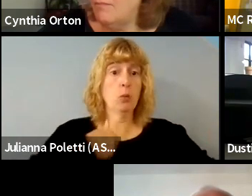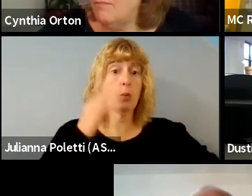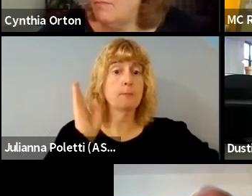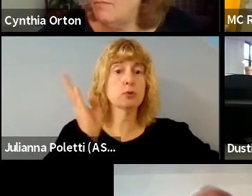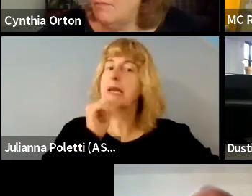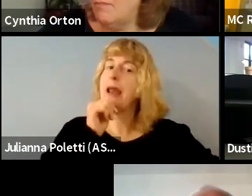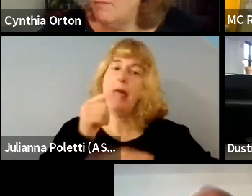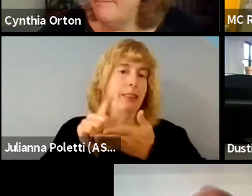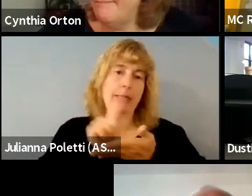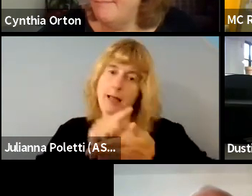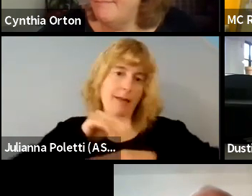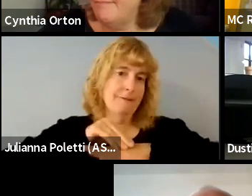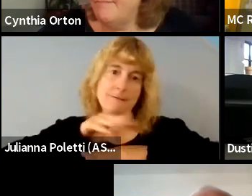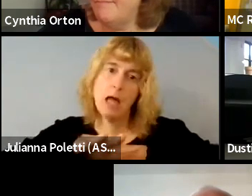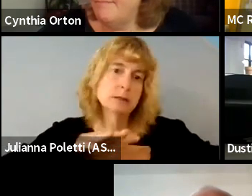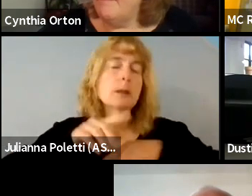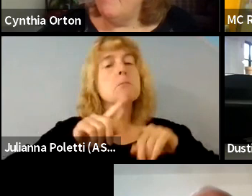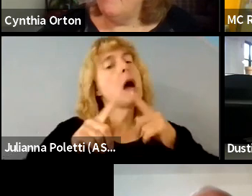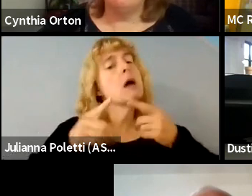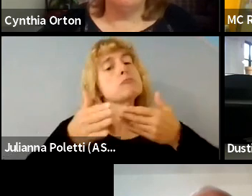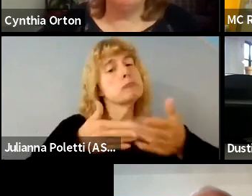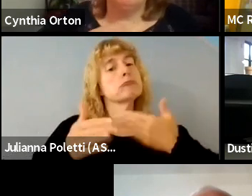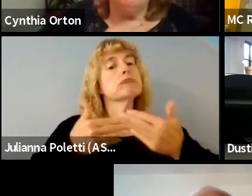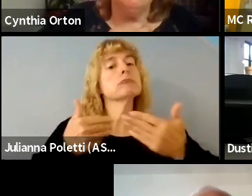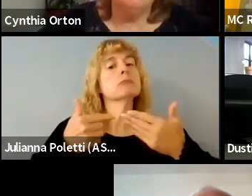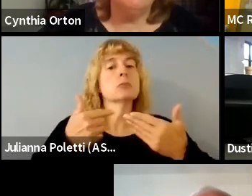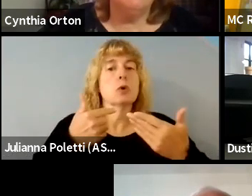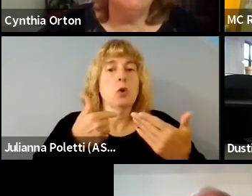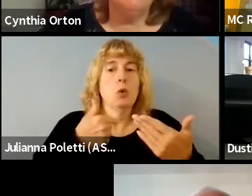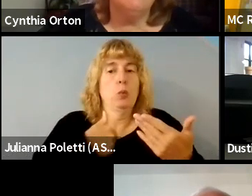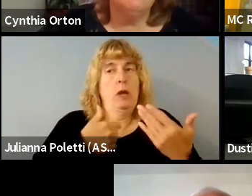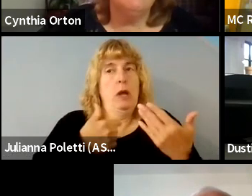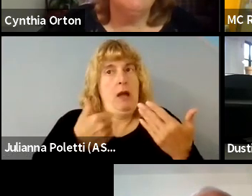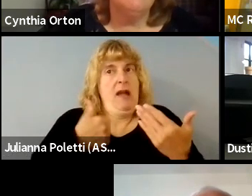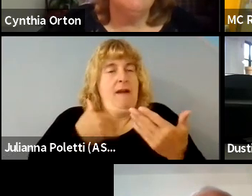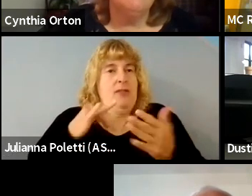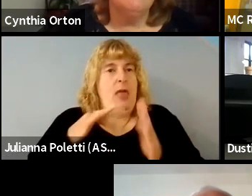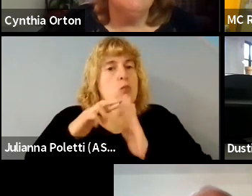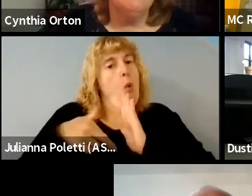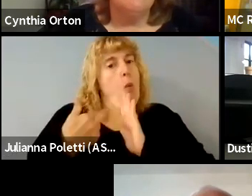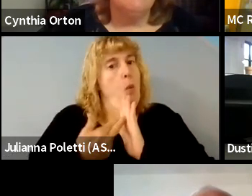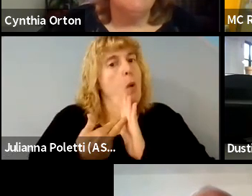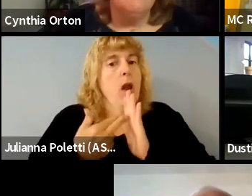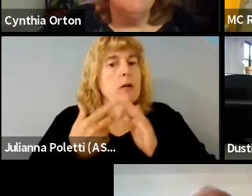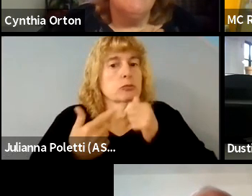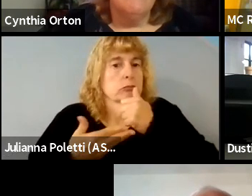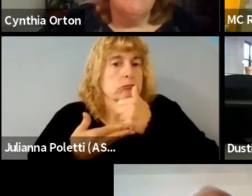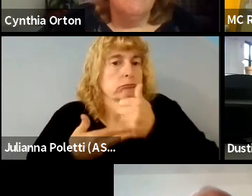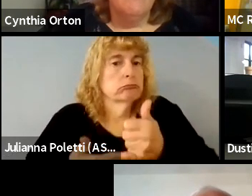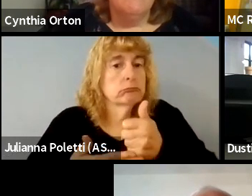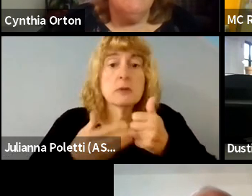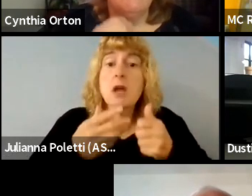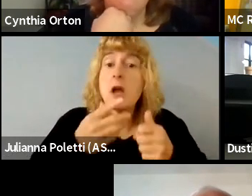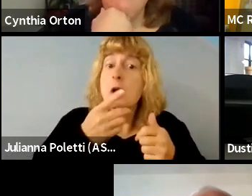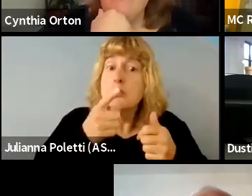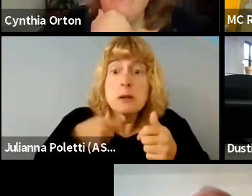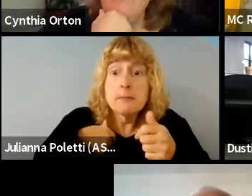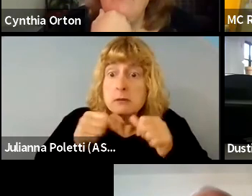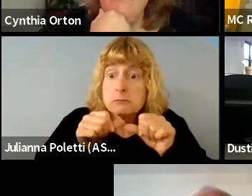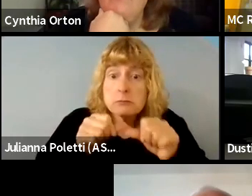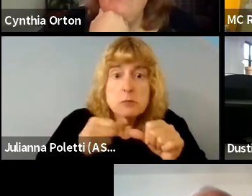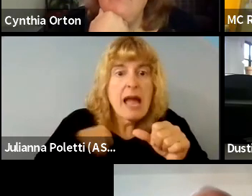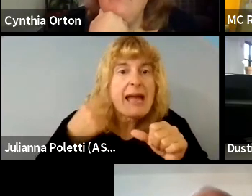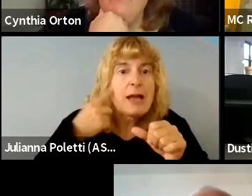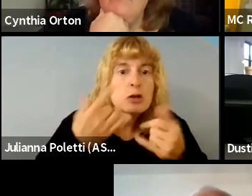legal advice, but nonetheless, we will play that role. Did you need me to stay on for any reason? I hear that you're going to start going